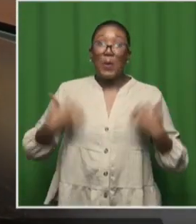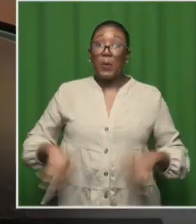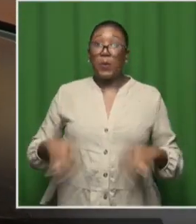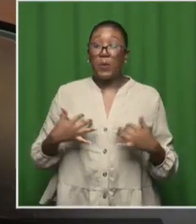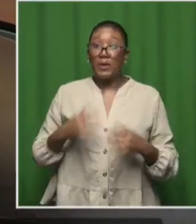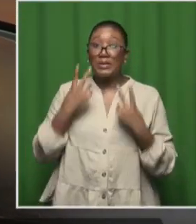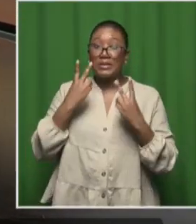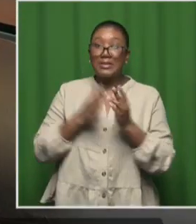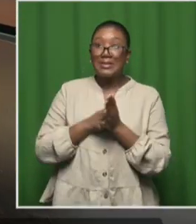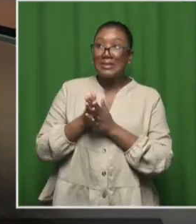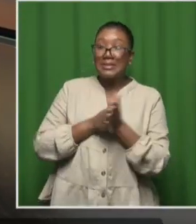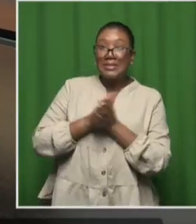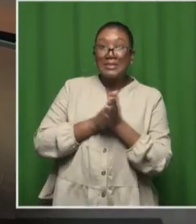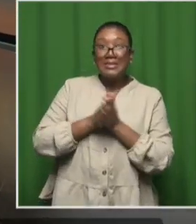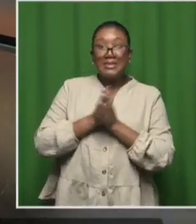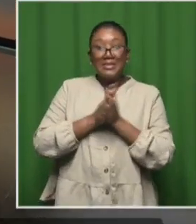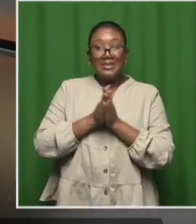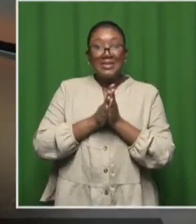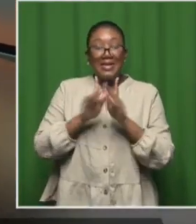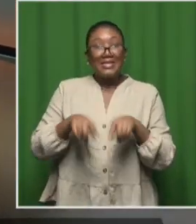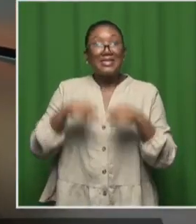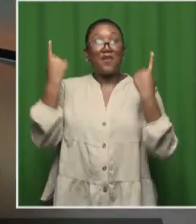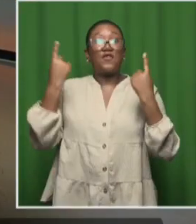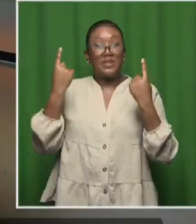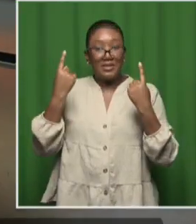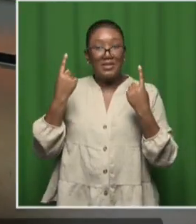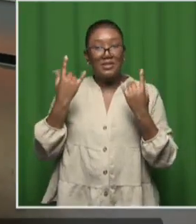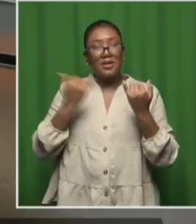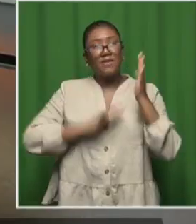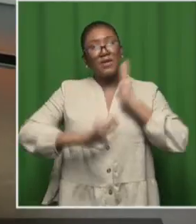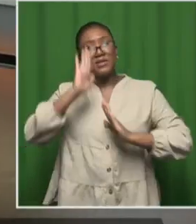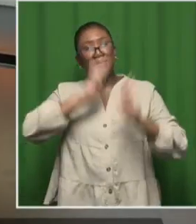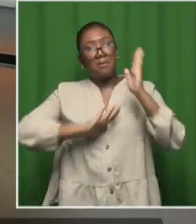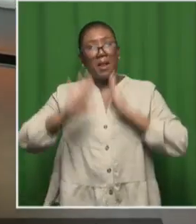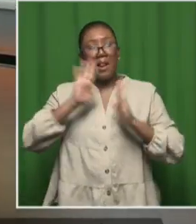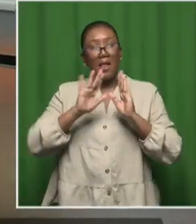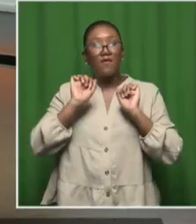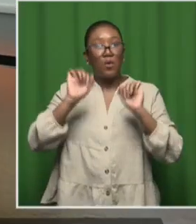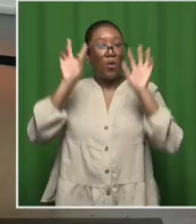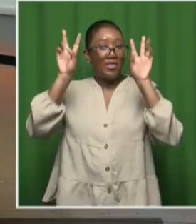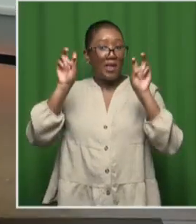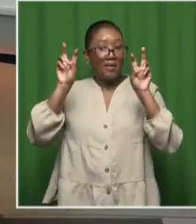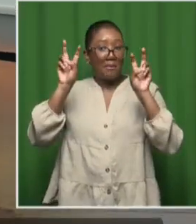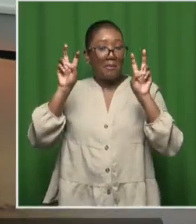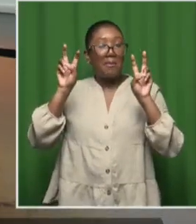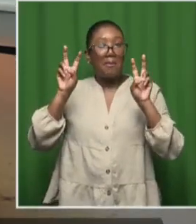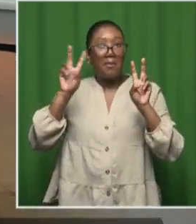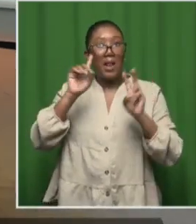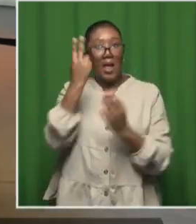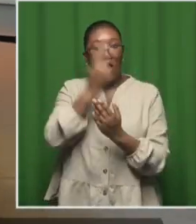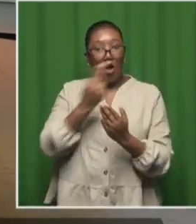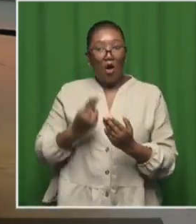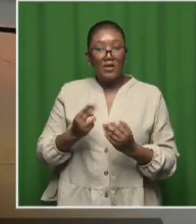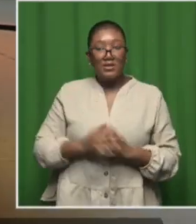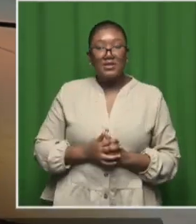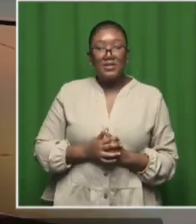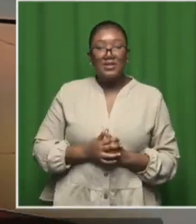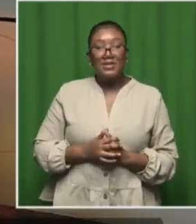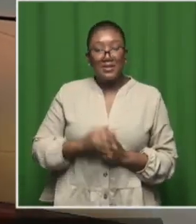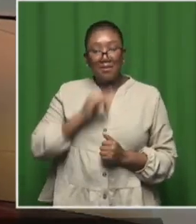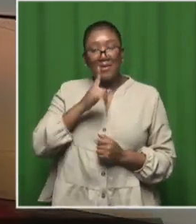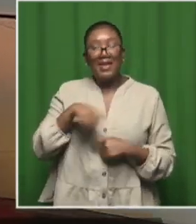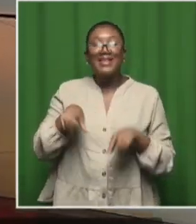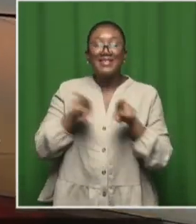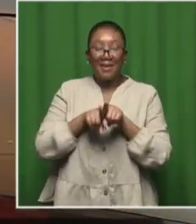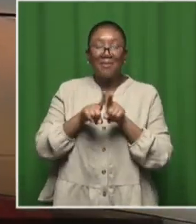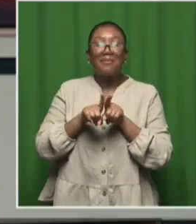it's astronomical, it's out of this world. So talk to us about the themes that you're exploring in this offering. I think more or less what you've just Sure.